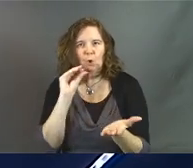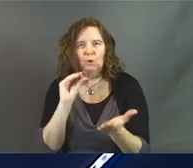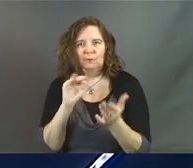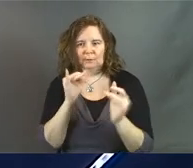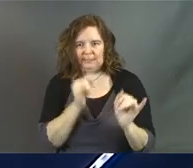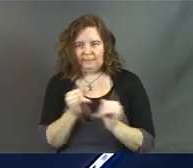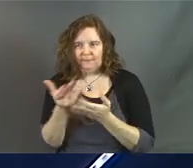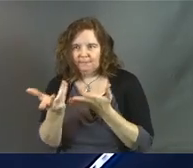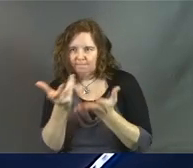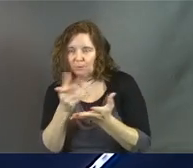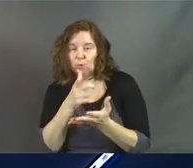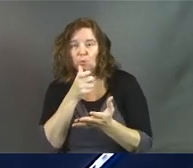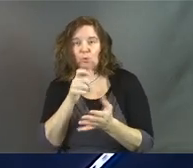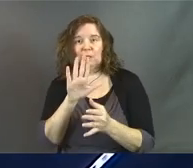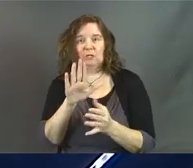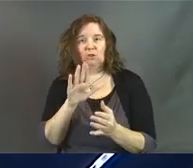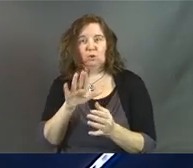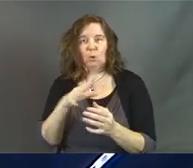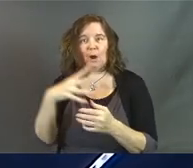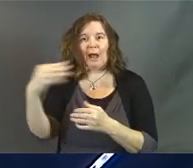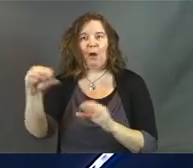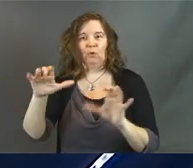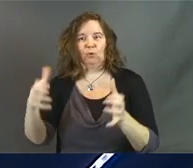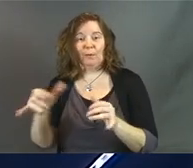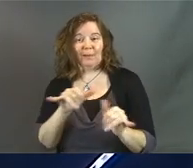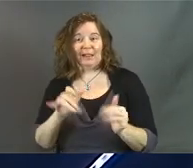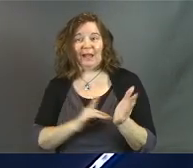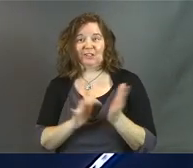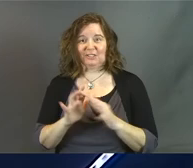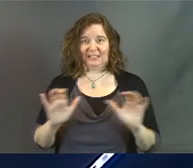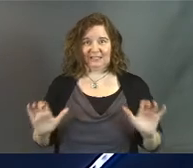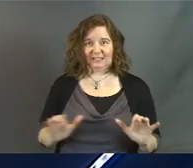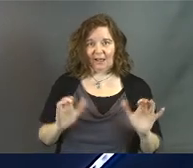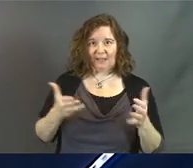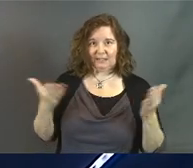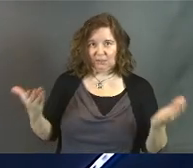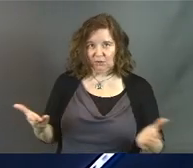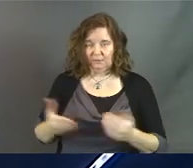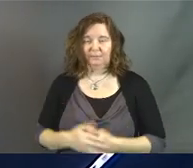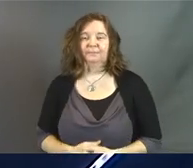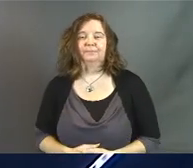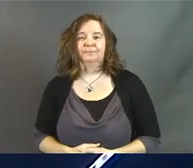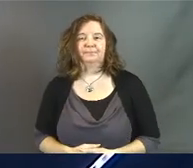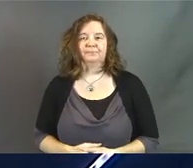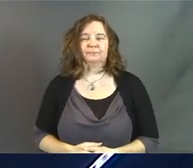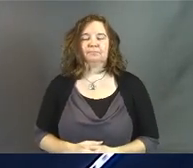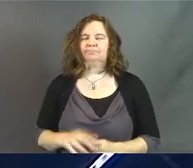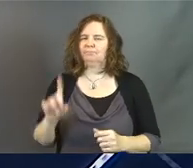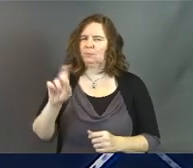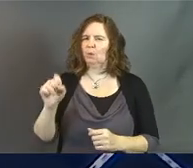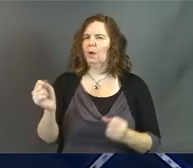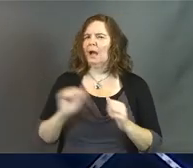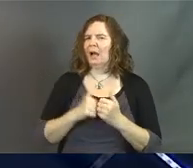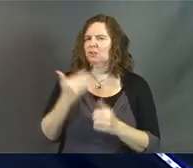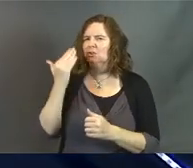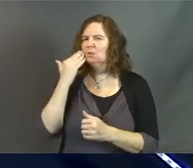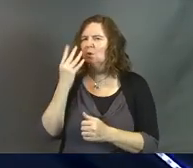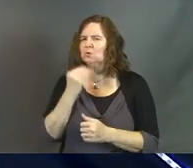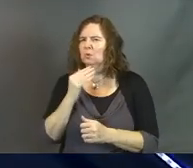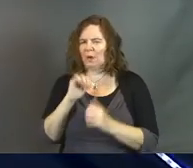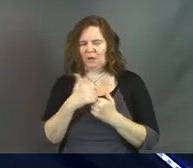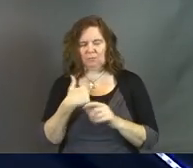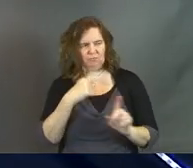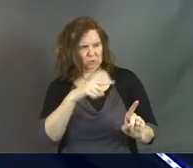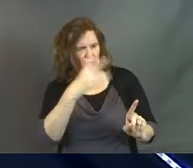an individual who is in your outgroup, just like Jesus does here. Here's a question. How does she know he's a Jew? She